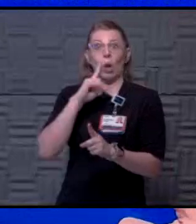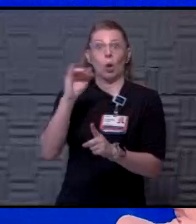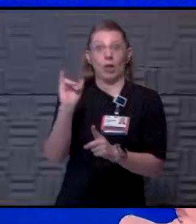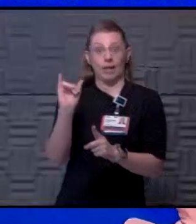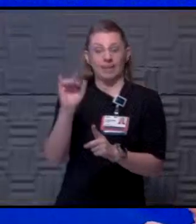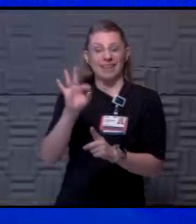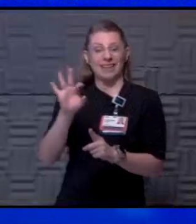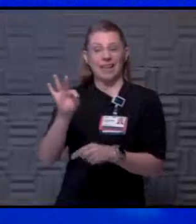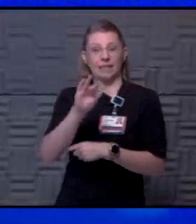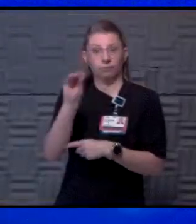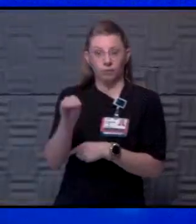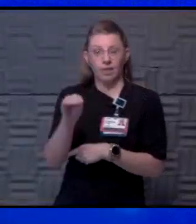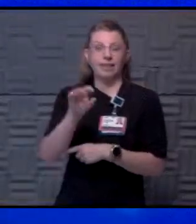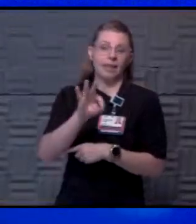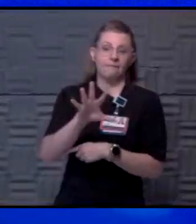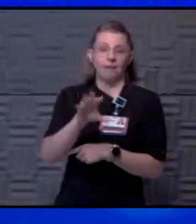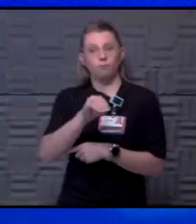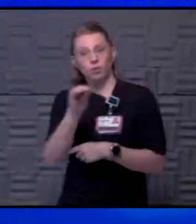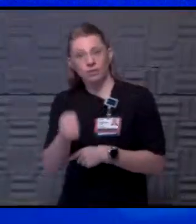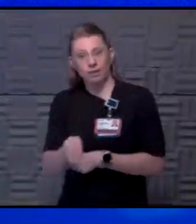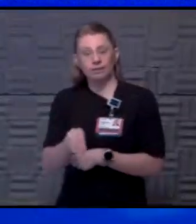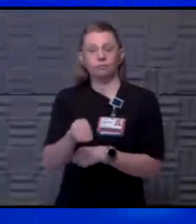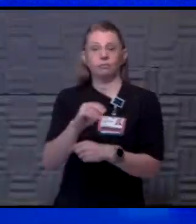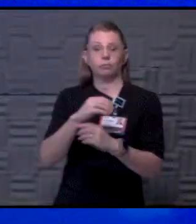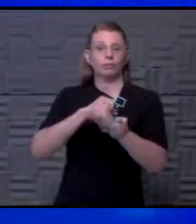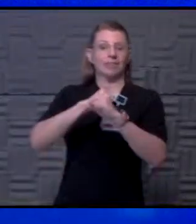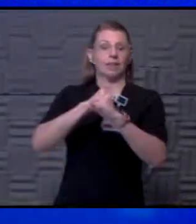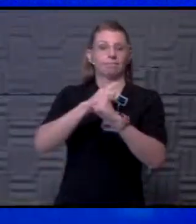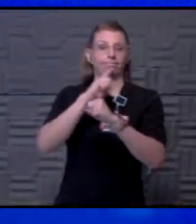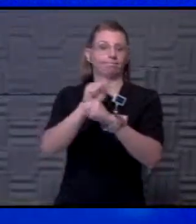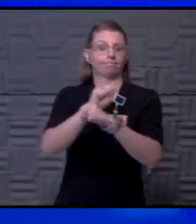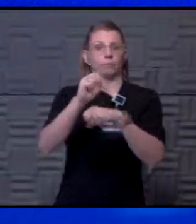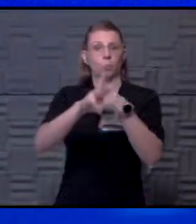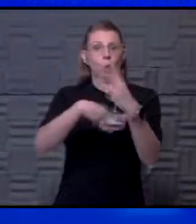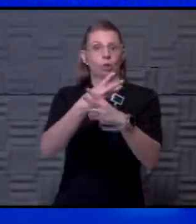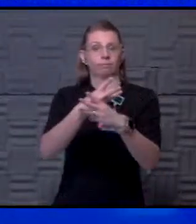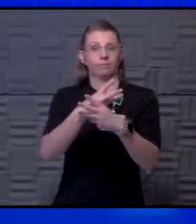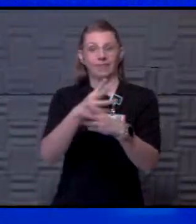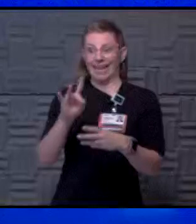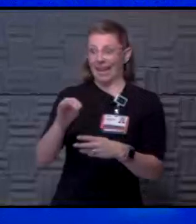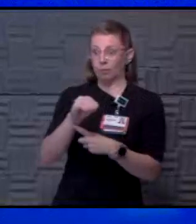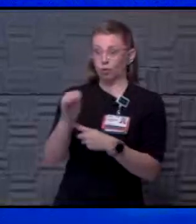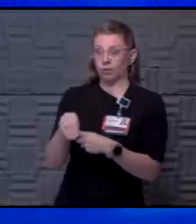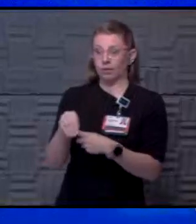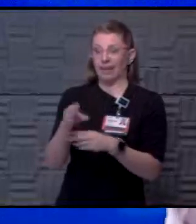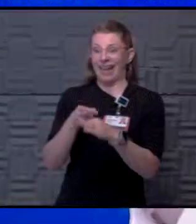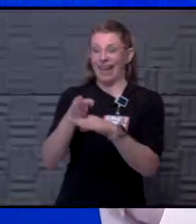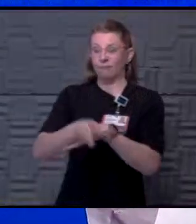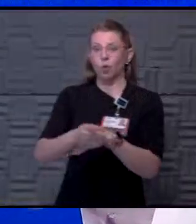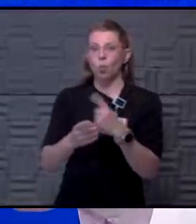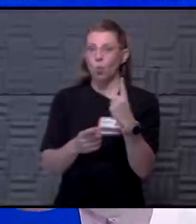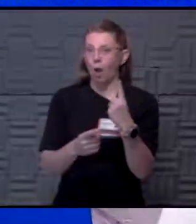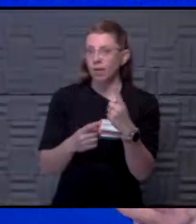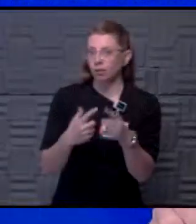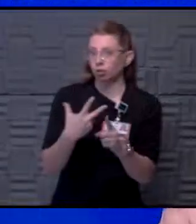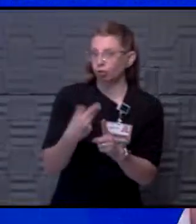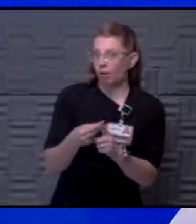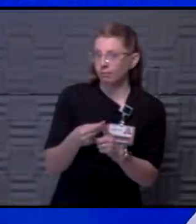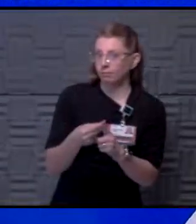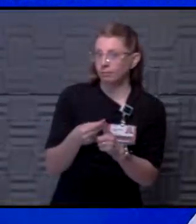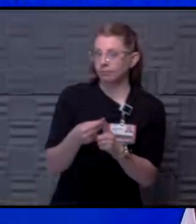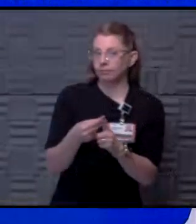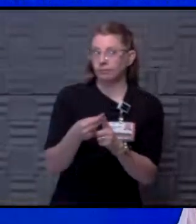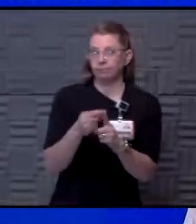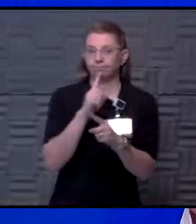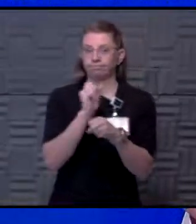they are 99 to 95% protective in the real world and 80% protective after 1 shot, which is